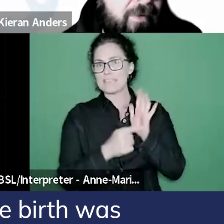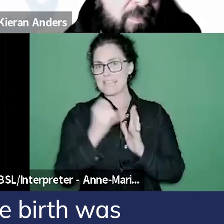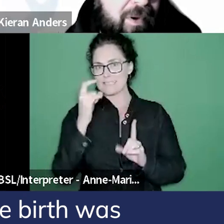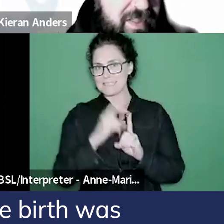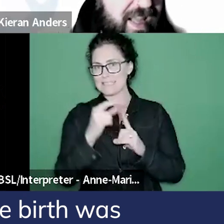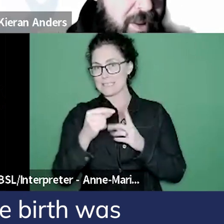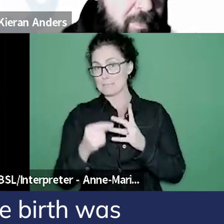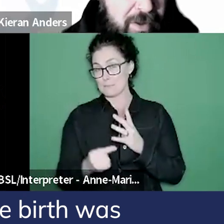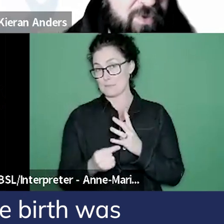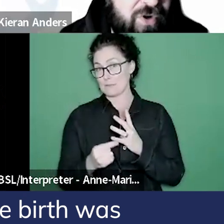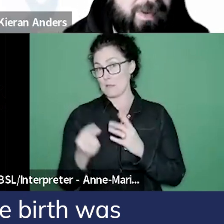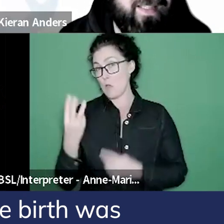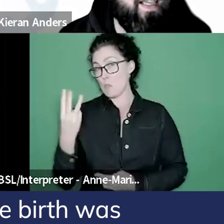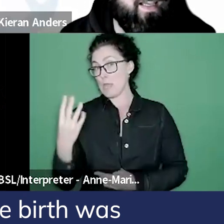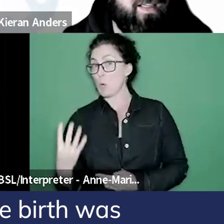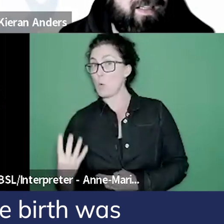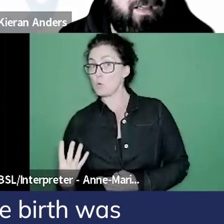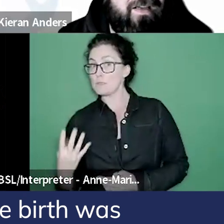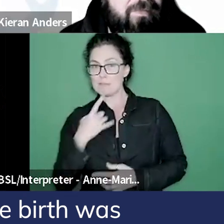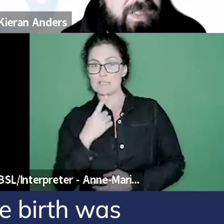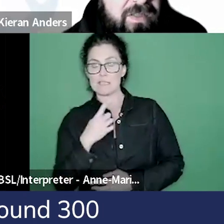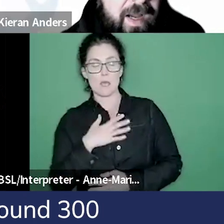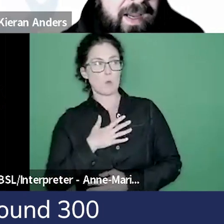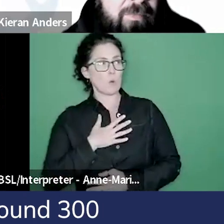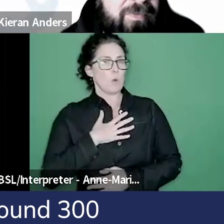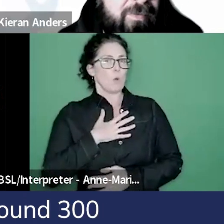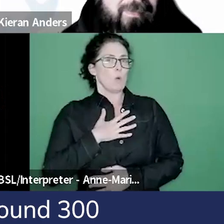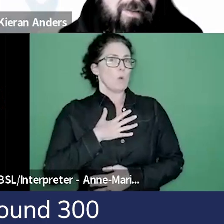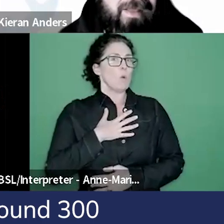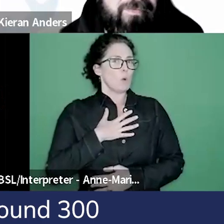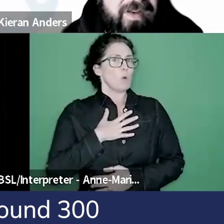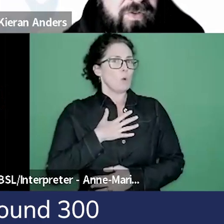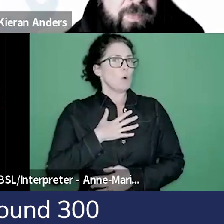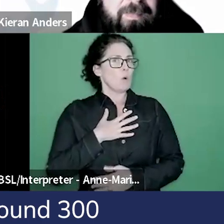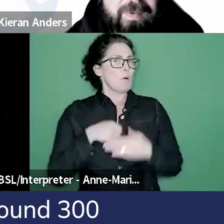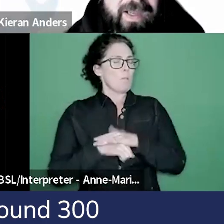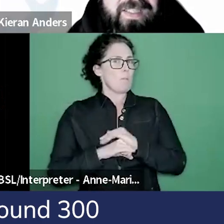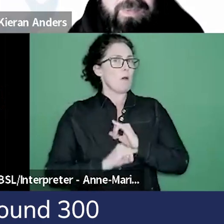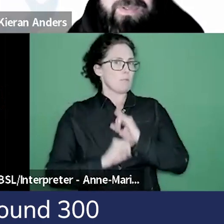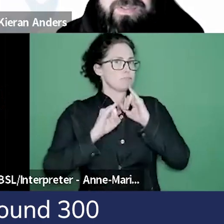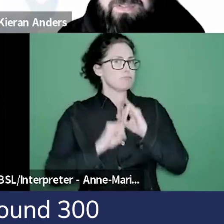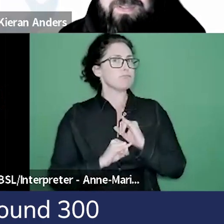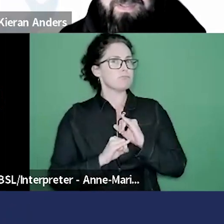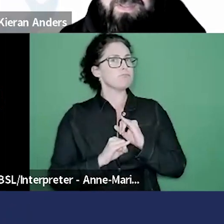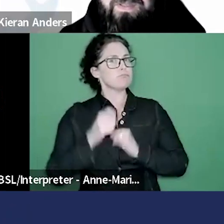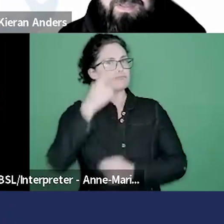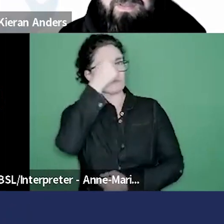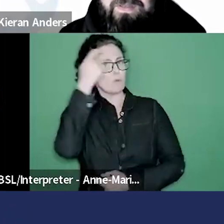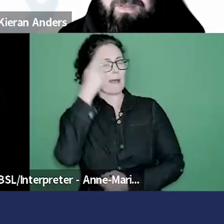3/4 said that the birth was traumatic, which is quite a high number from around 300